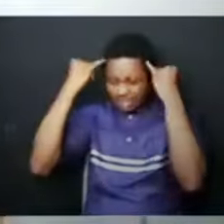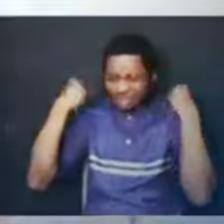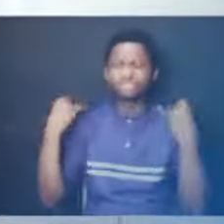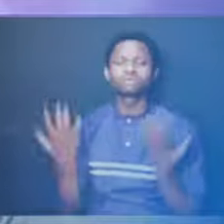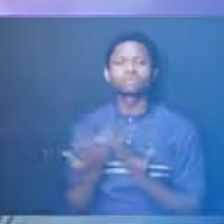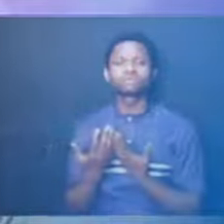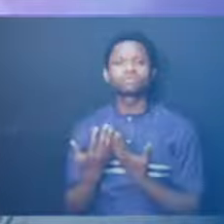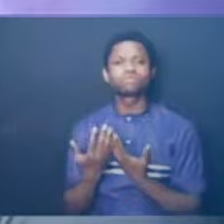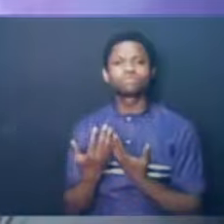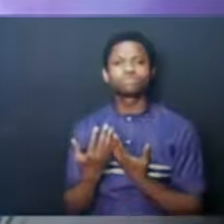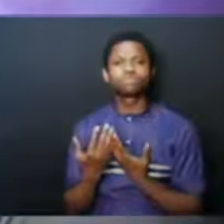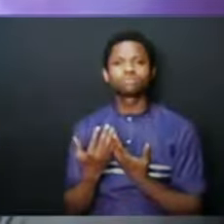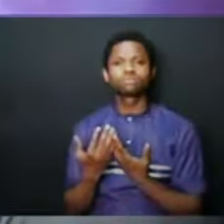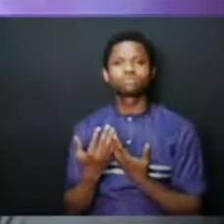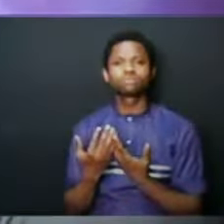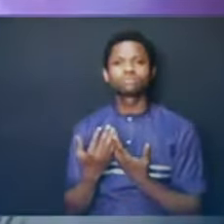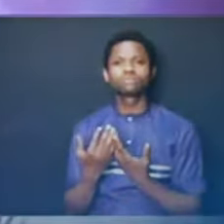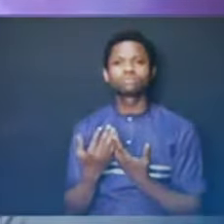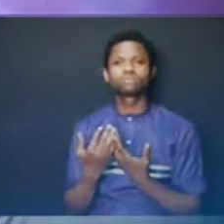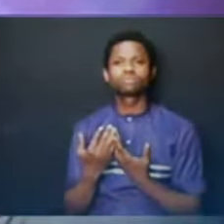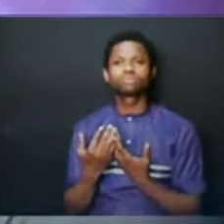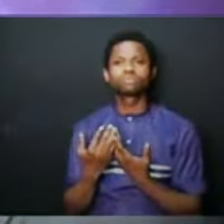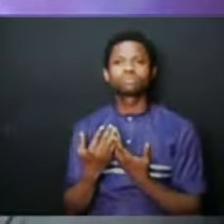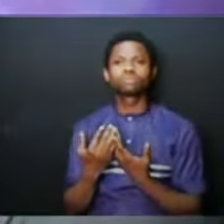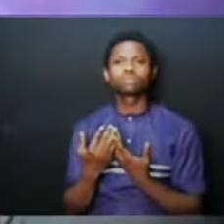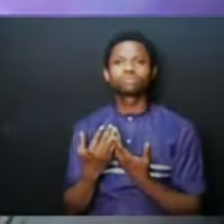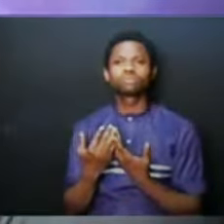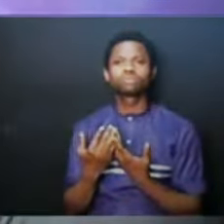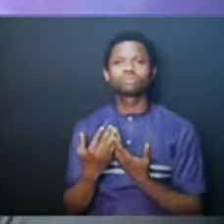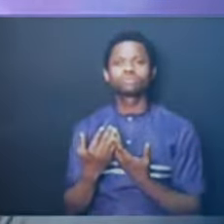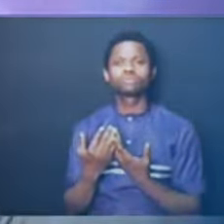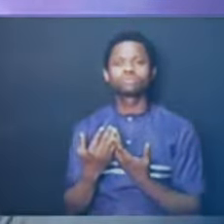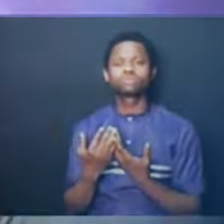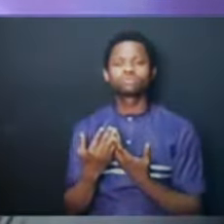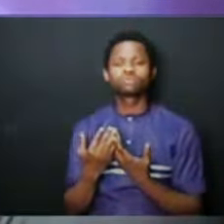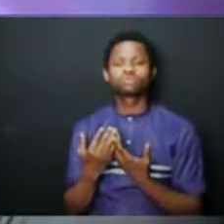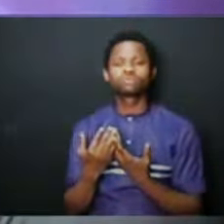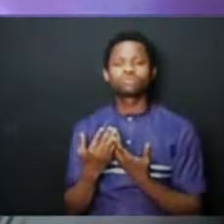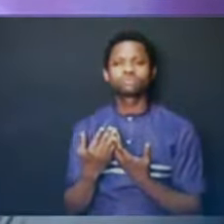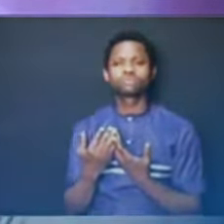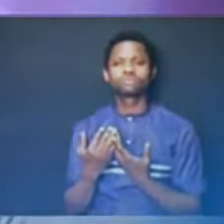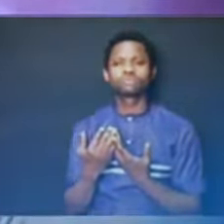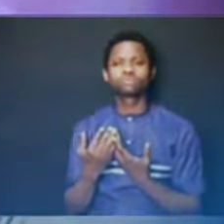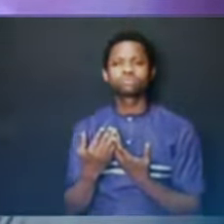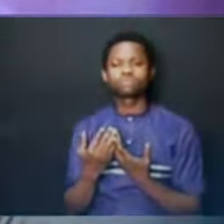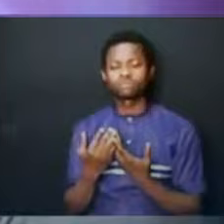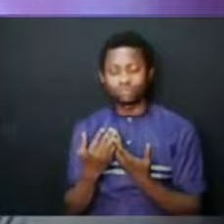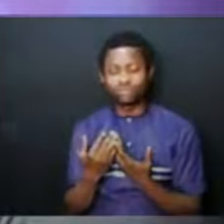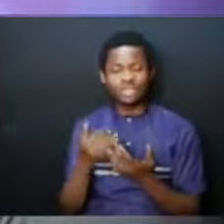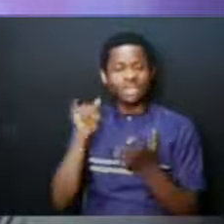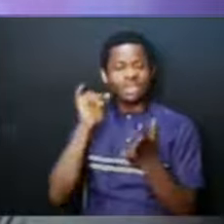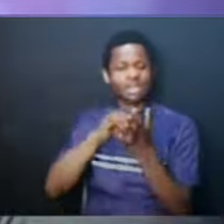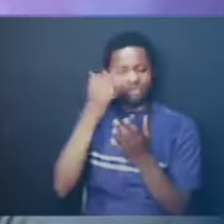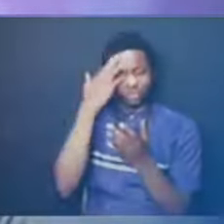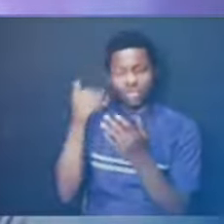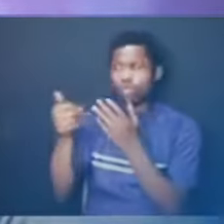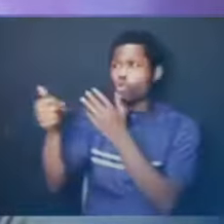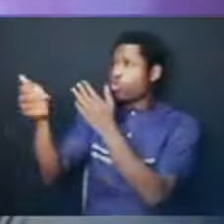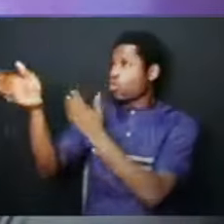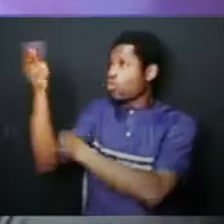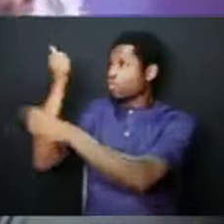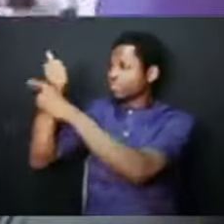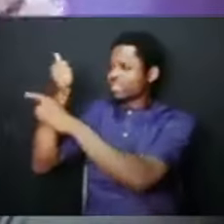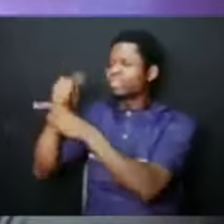avenges. That is why he doesn't pay attention to our wishes, because he will judge and then he avenges. You can't